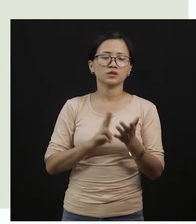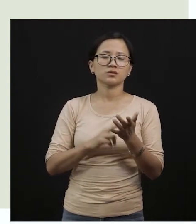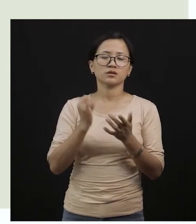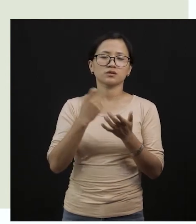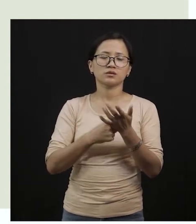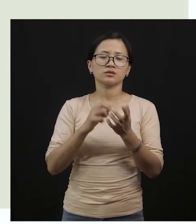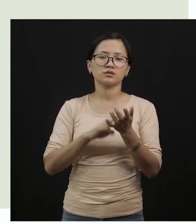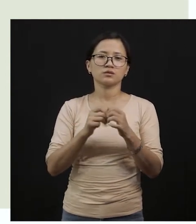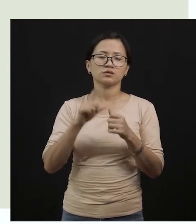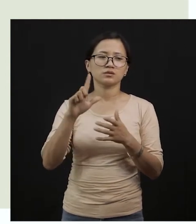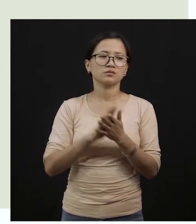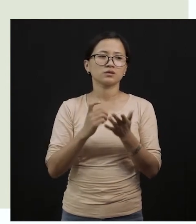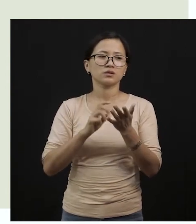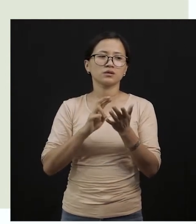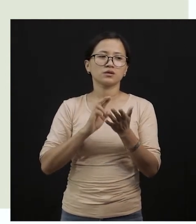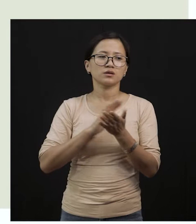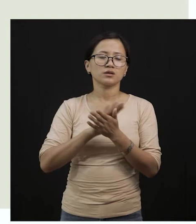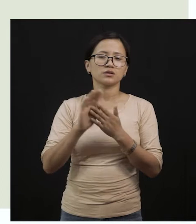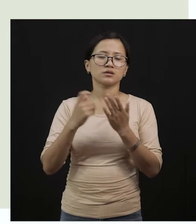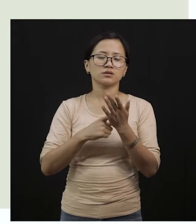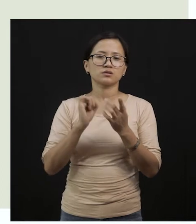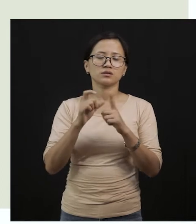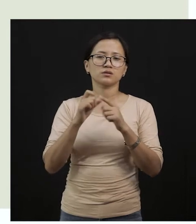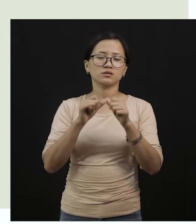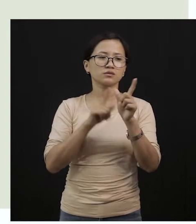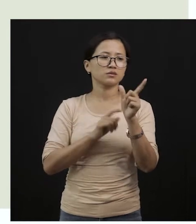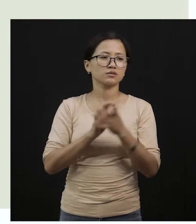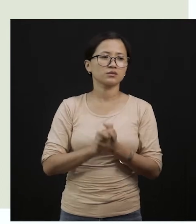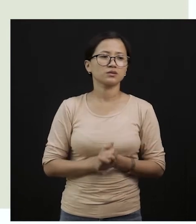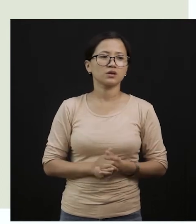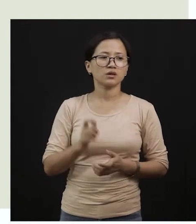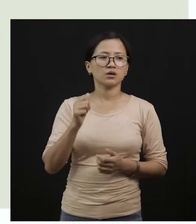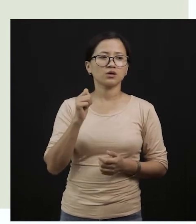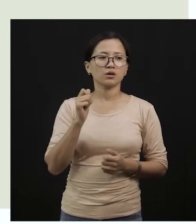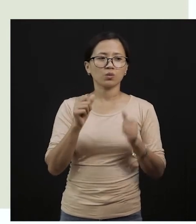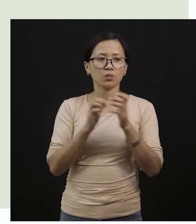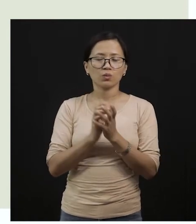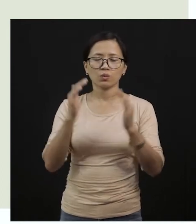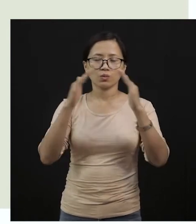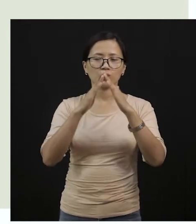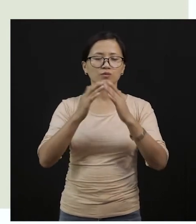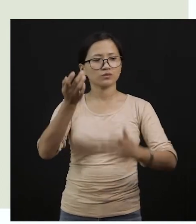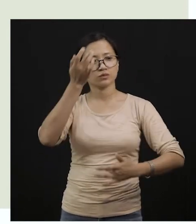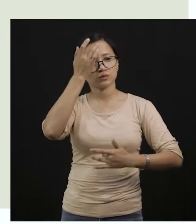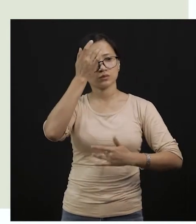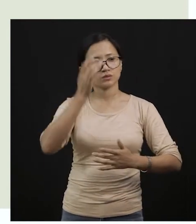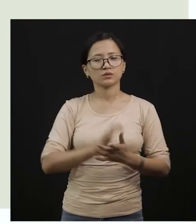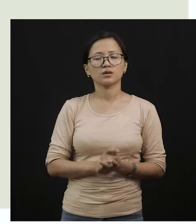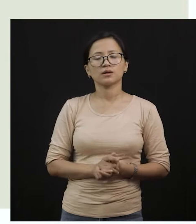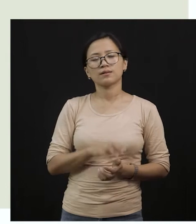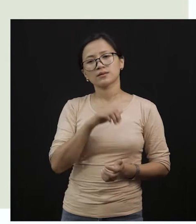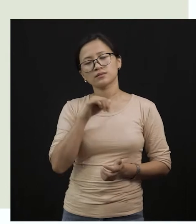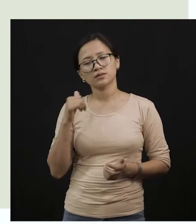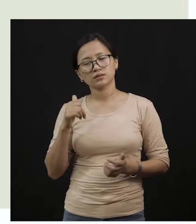dying. So, with the help of other people, with her initiative, okay, she started a home called Nirmal